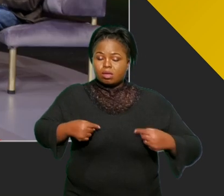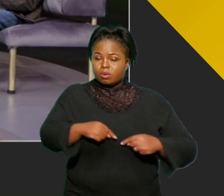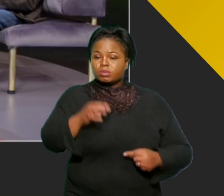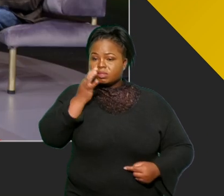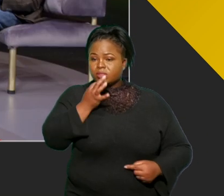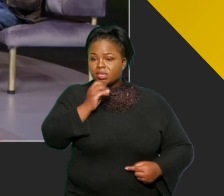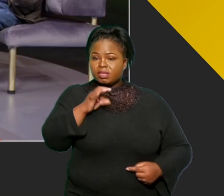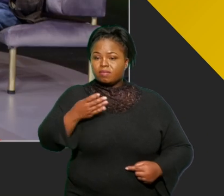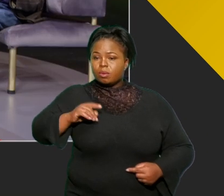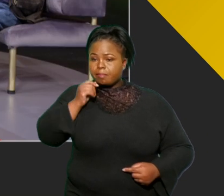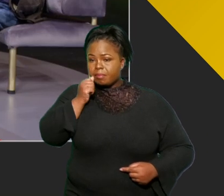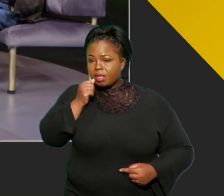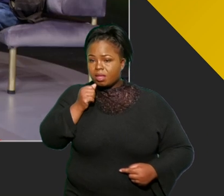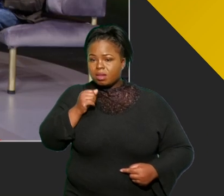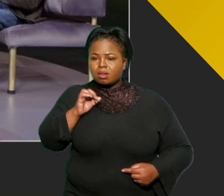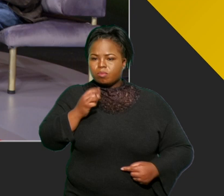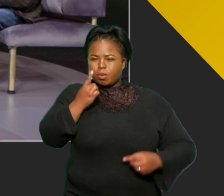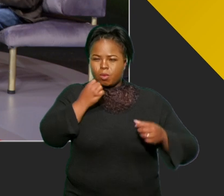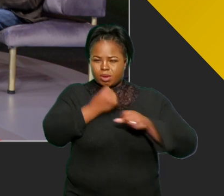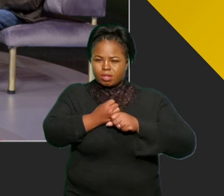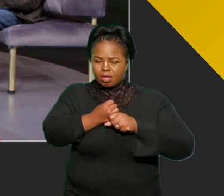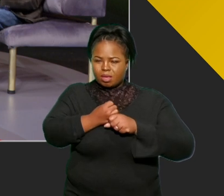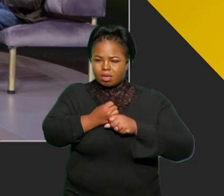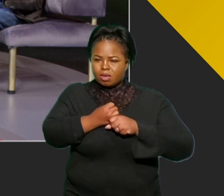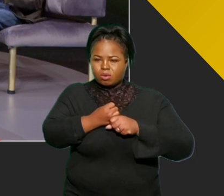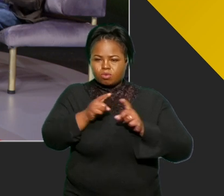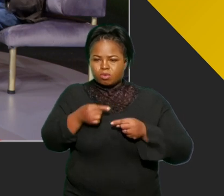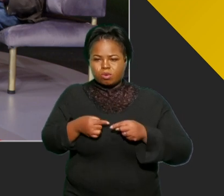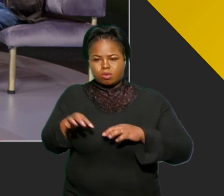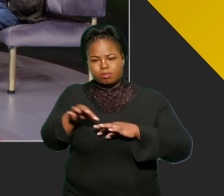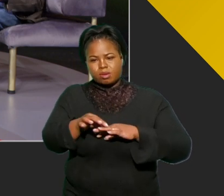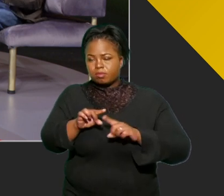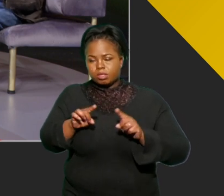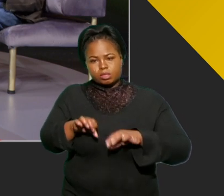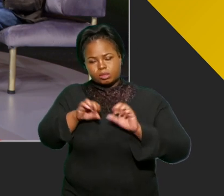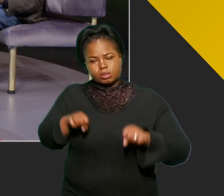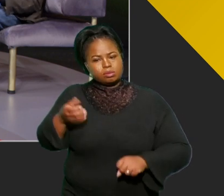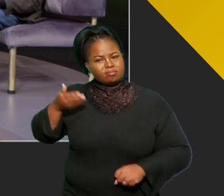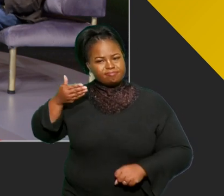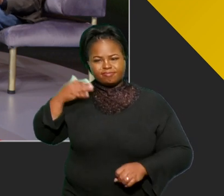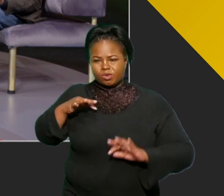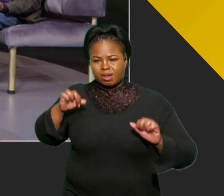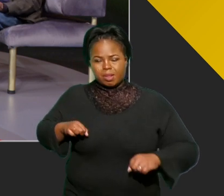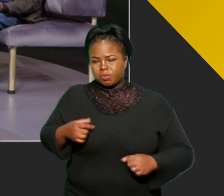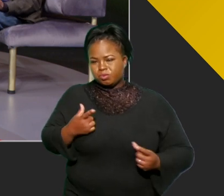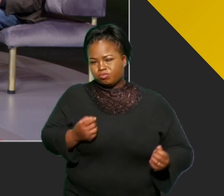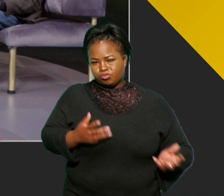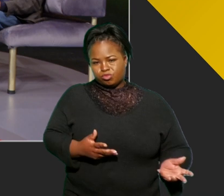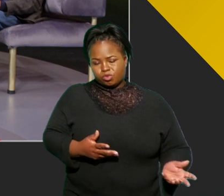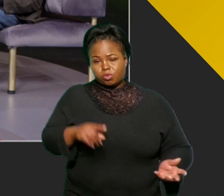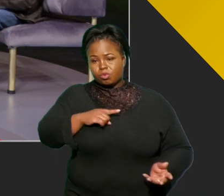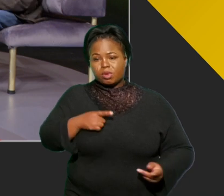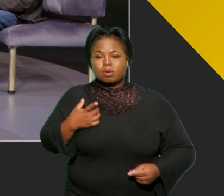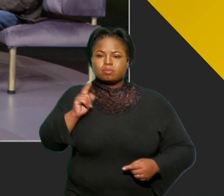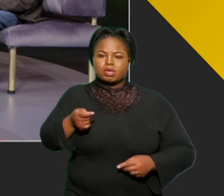if maushonele indoda kufanele ukuthatha unyaka uzilile. Uzilile. Yeah, but the system by then wasn't allow you to do that. Ngoba